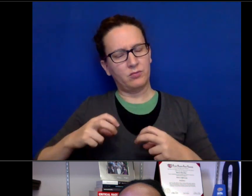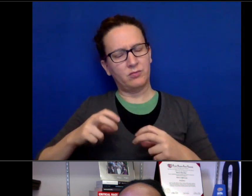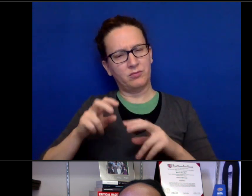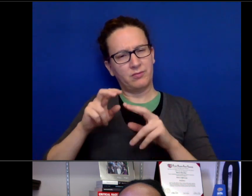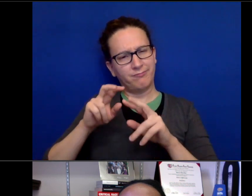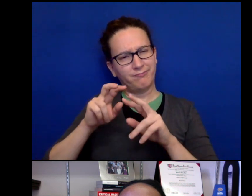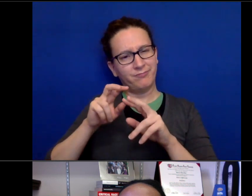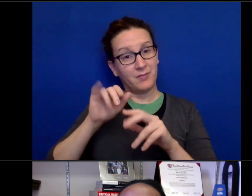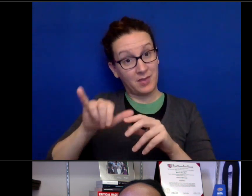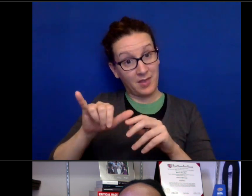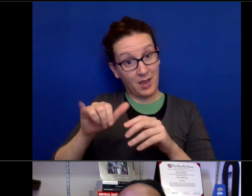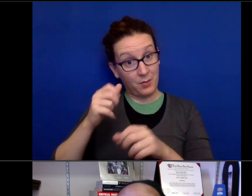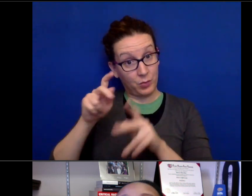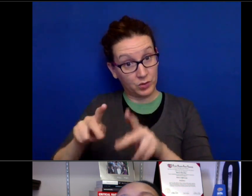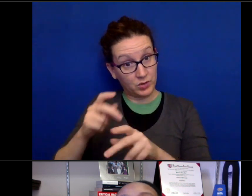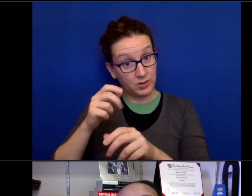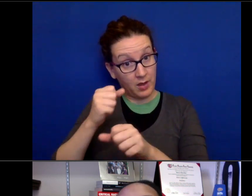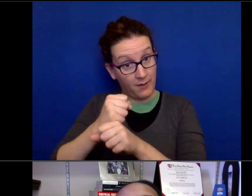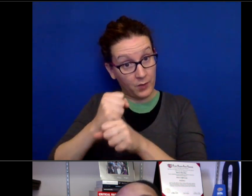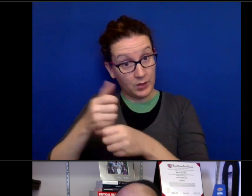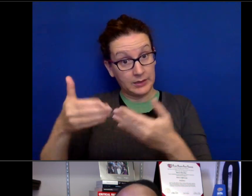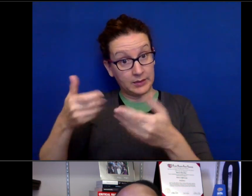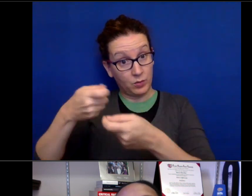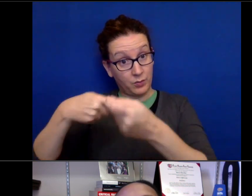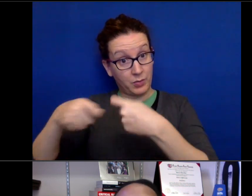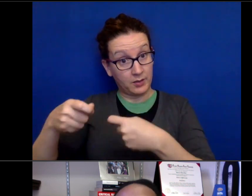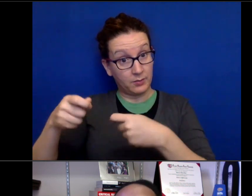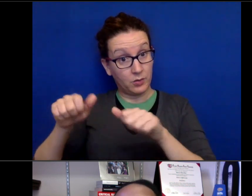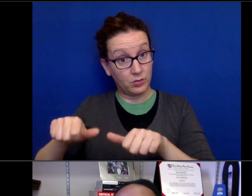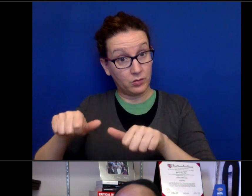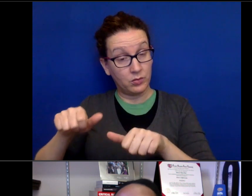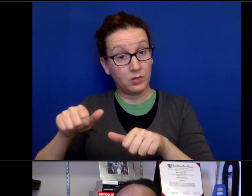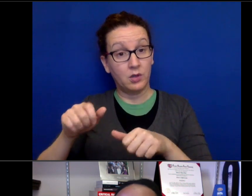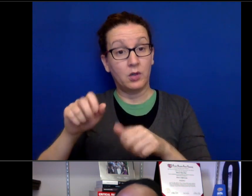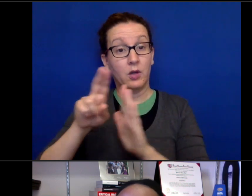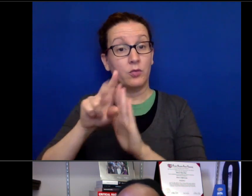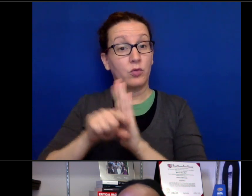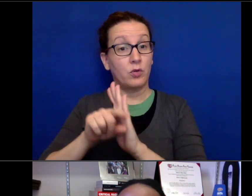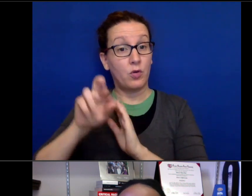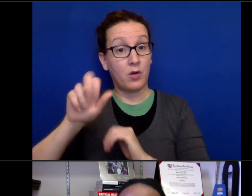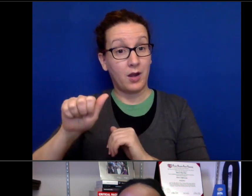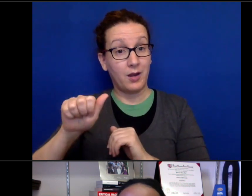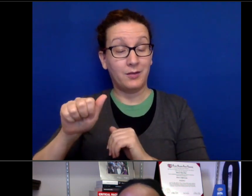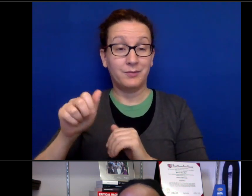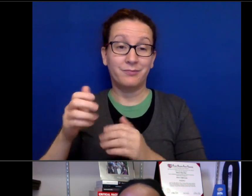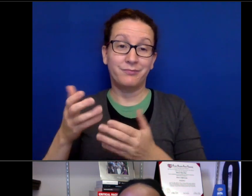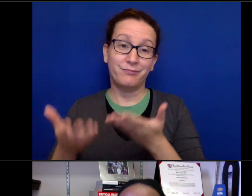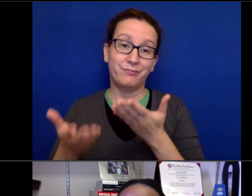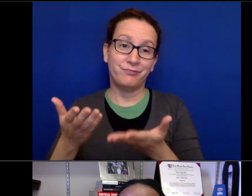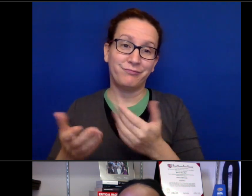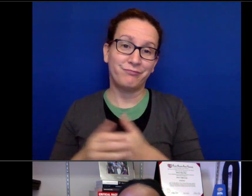easily replaceable? Okay, so for instance, if you have a undergraduate RA, chances are,